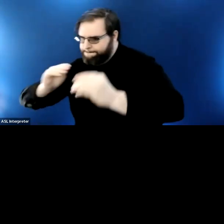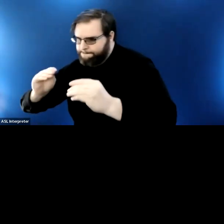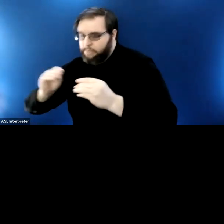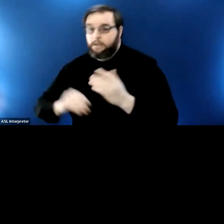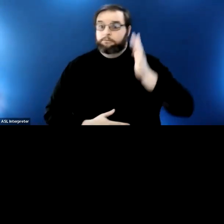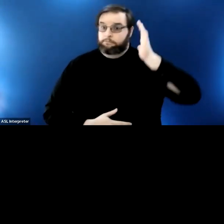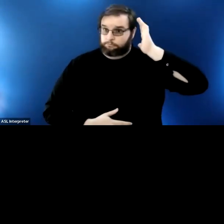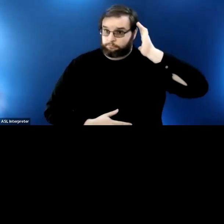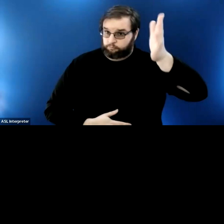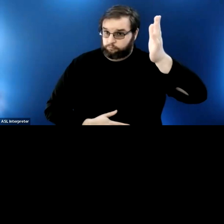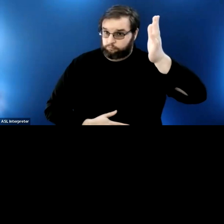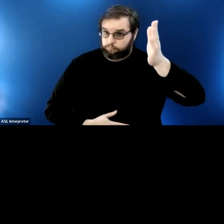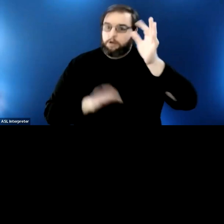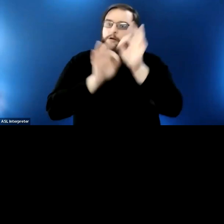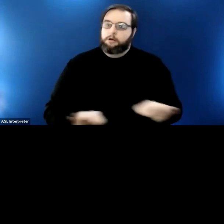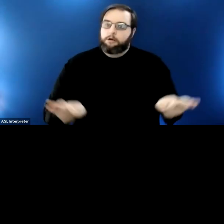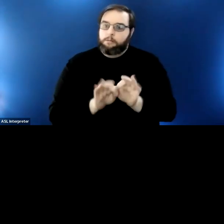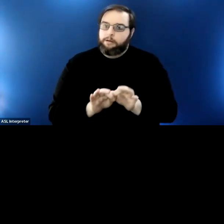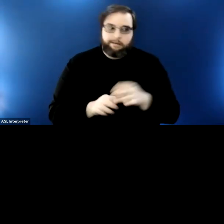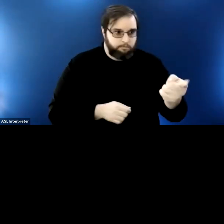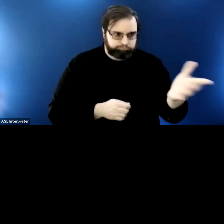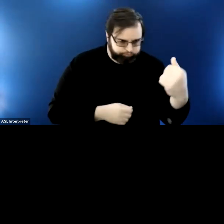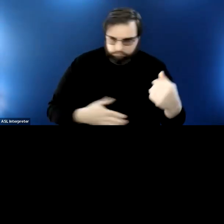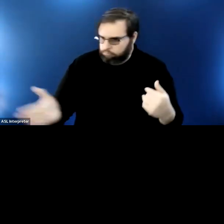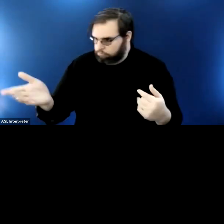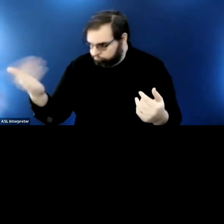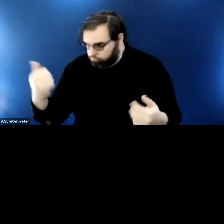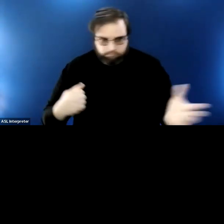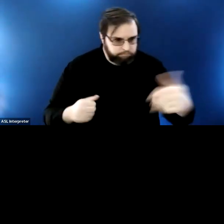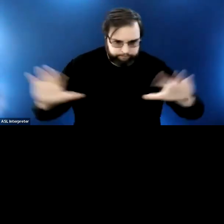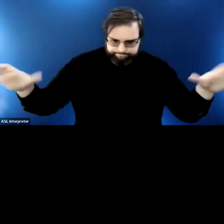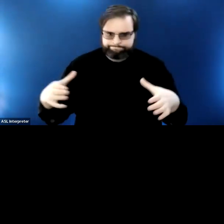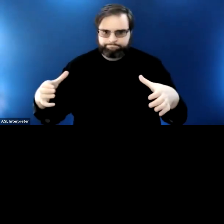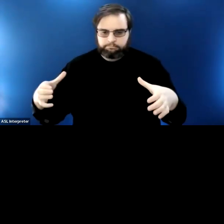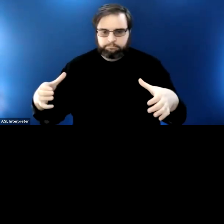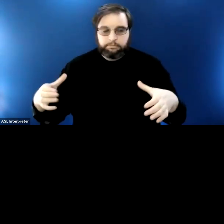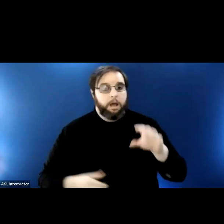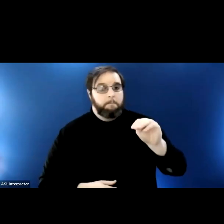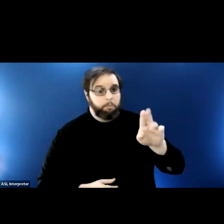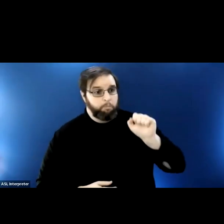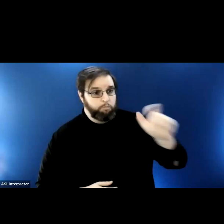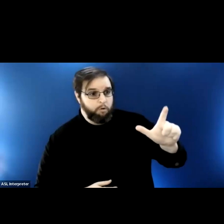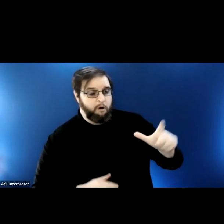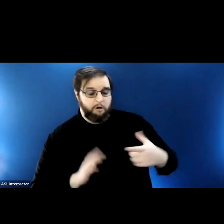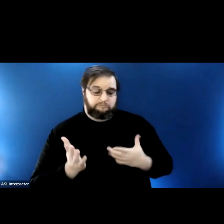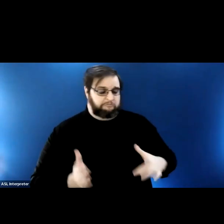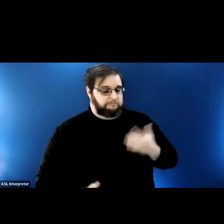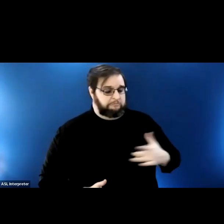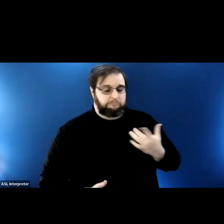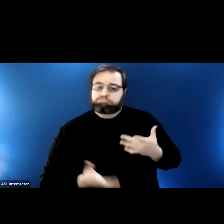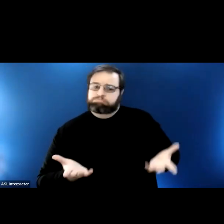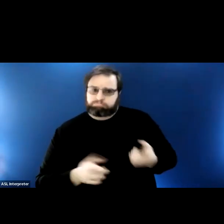bring everybody to the table, not out of a moral sense of obligation, or not only out of a moral sense of